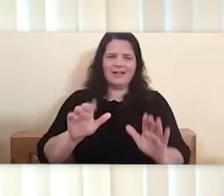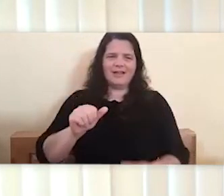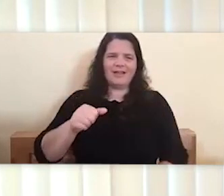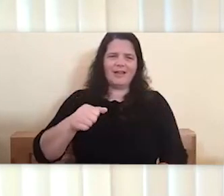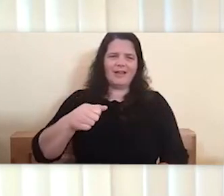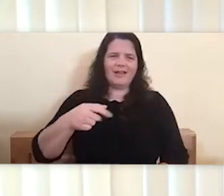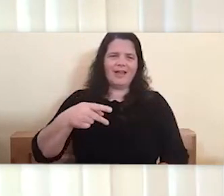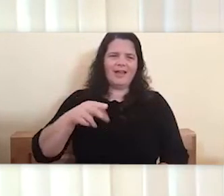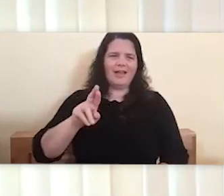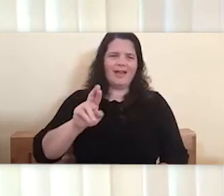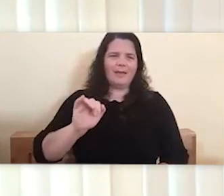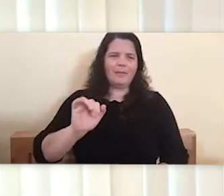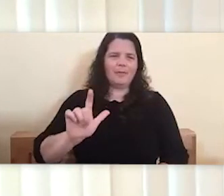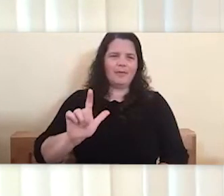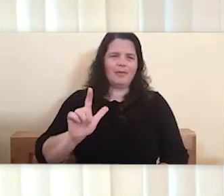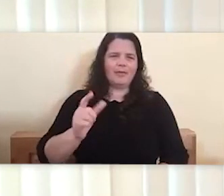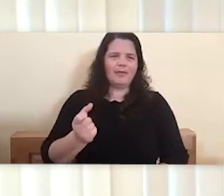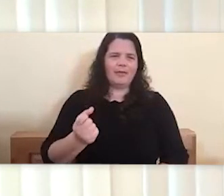2021.